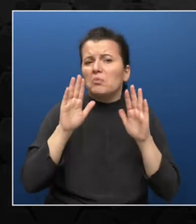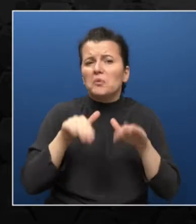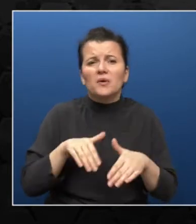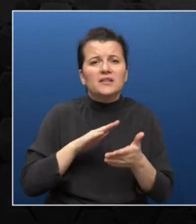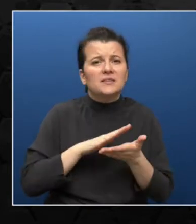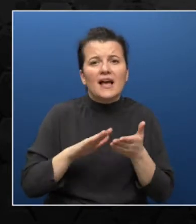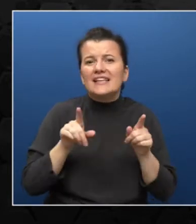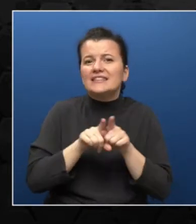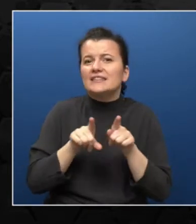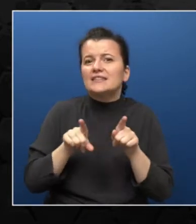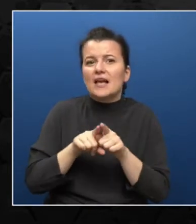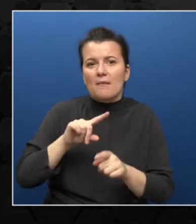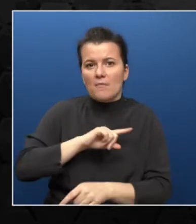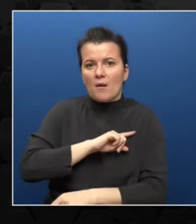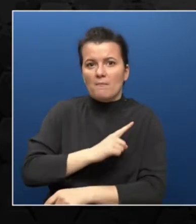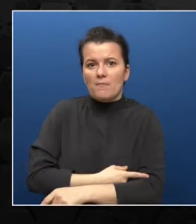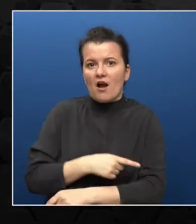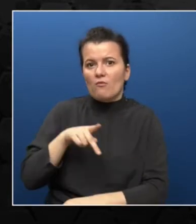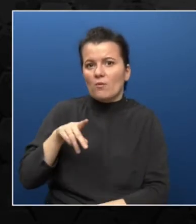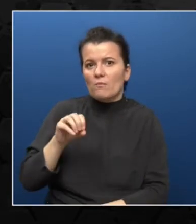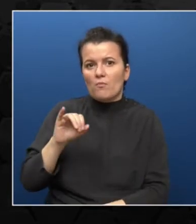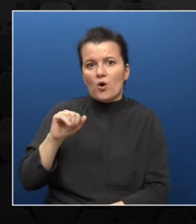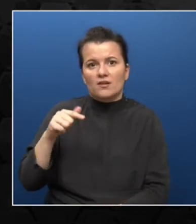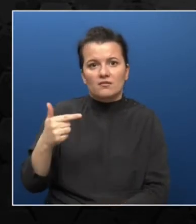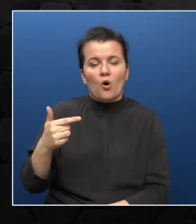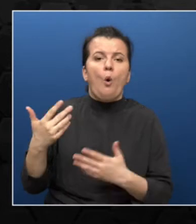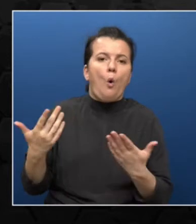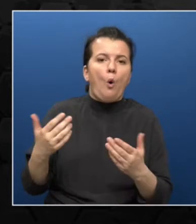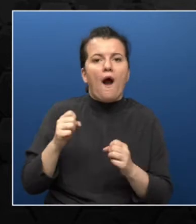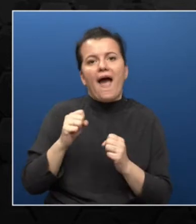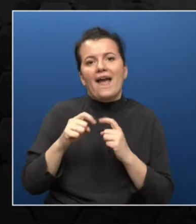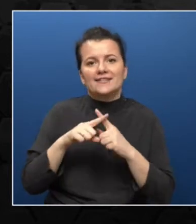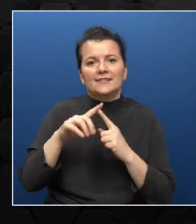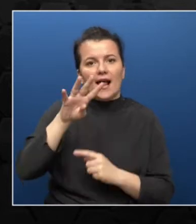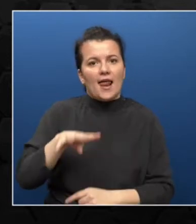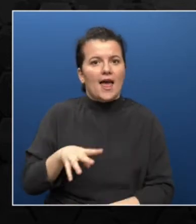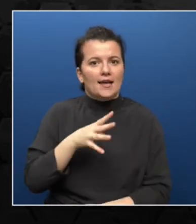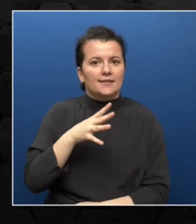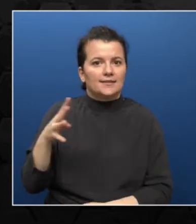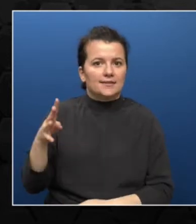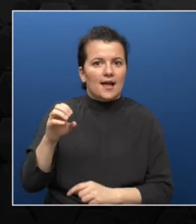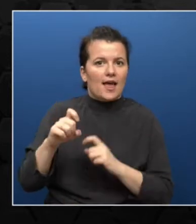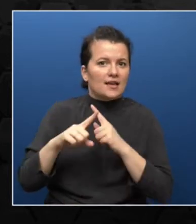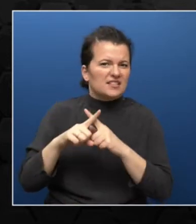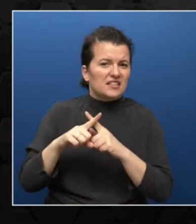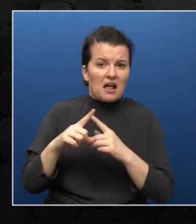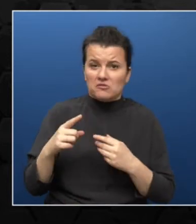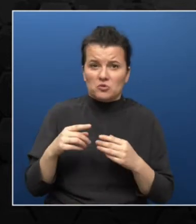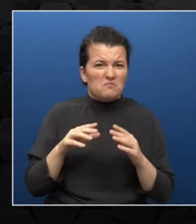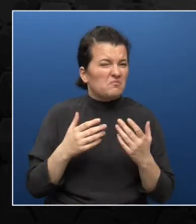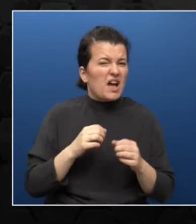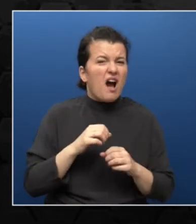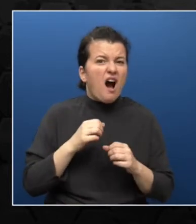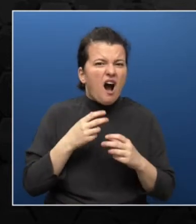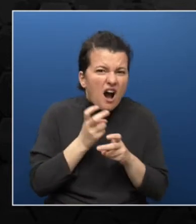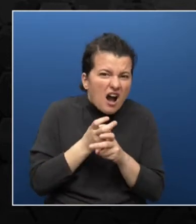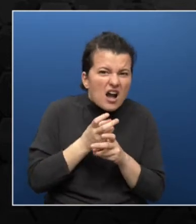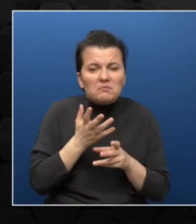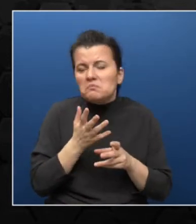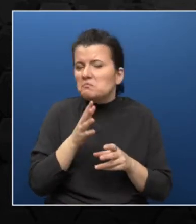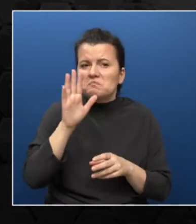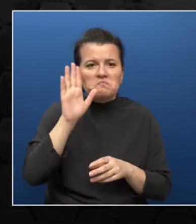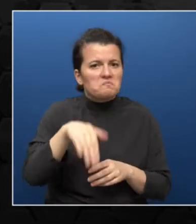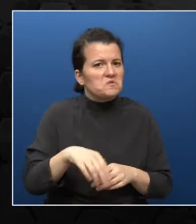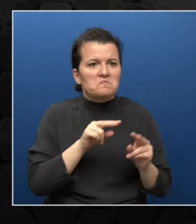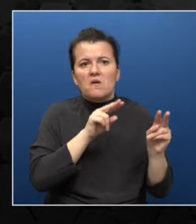PowerPoint or even Excel. So it's not that hard, and you can learn like really fast. Simple things. You